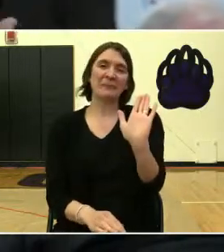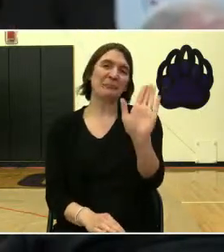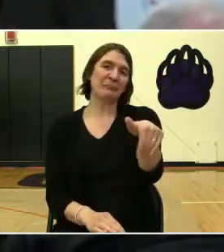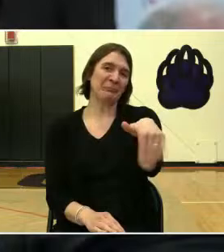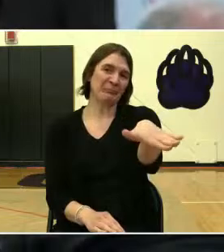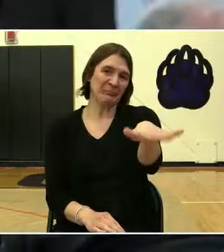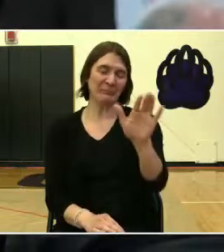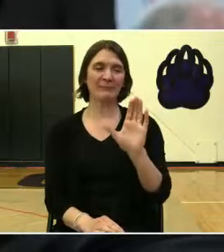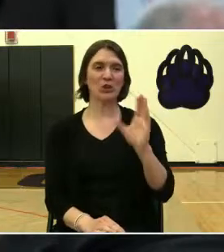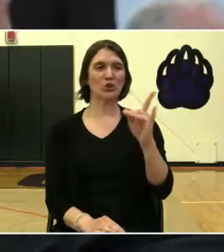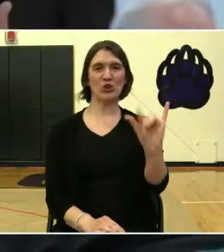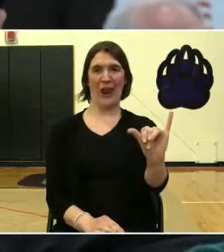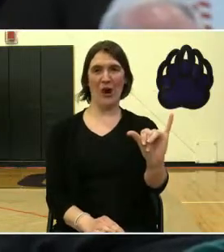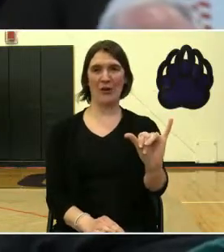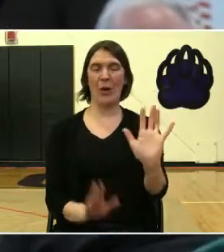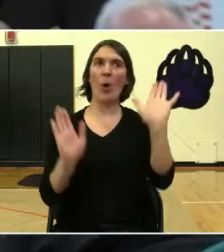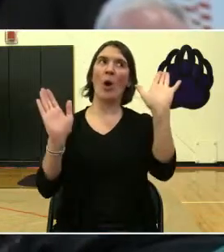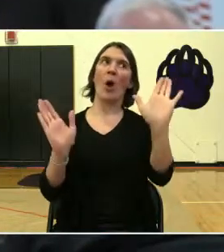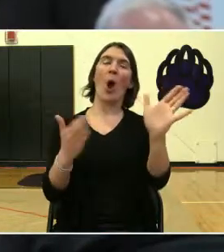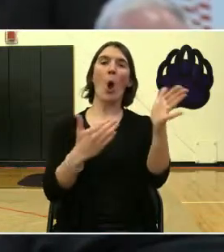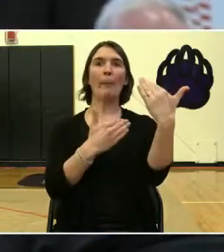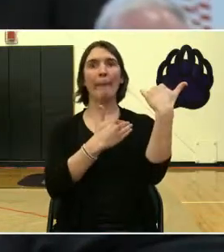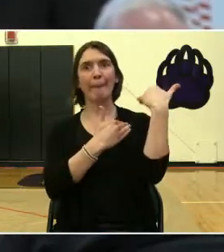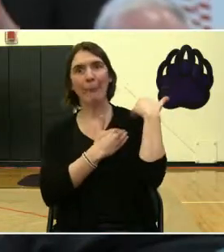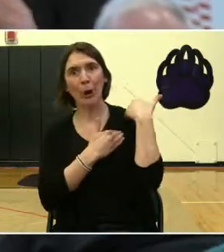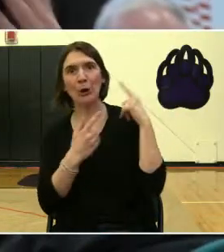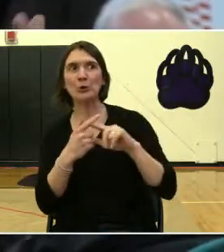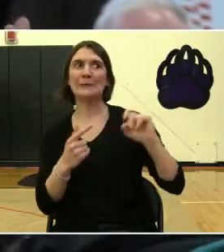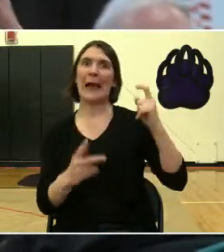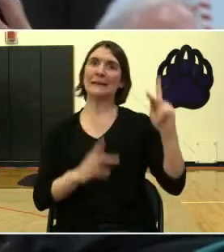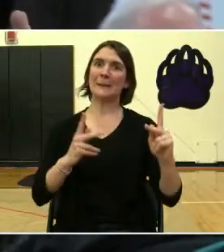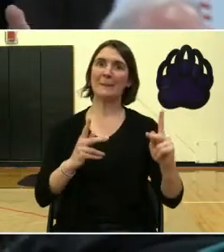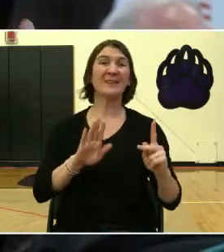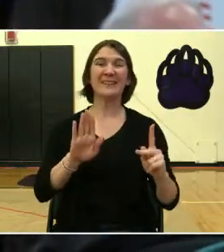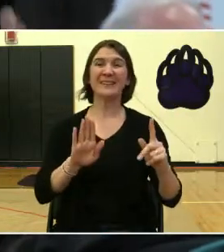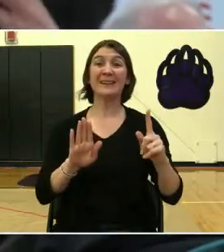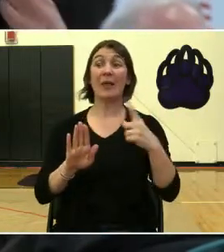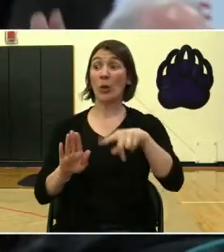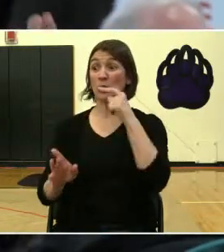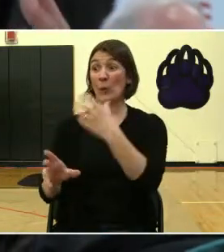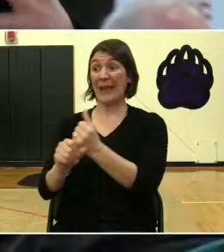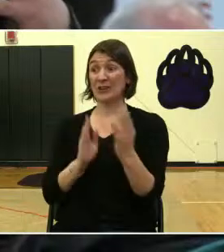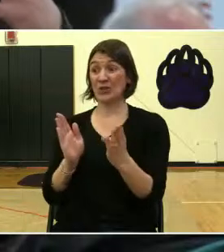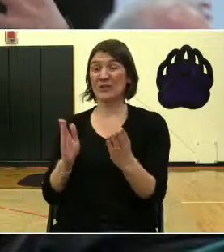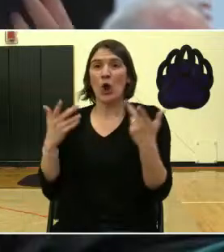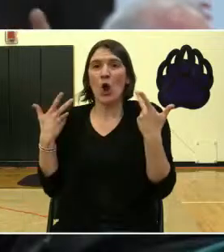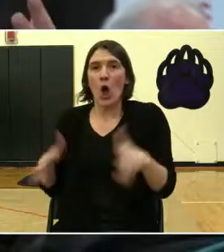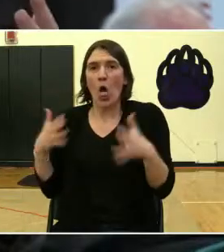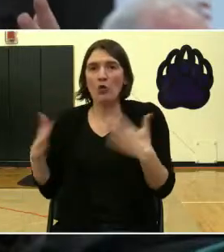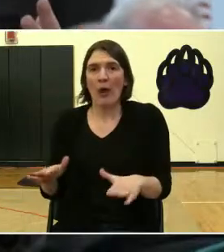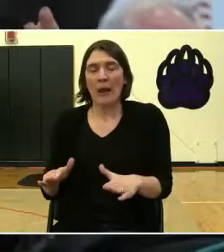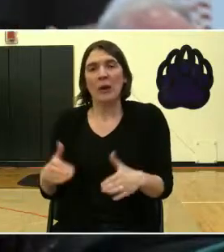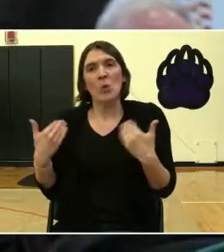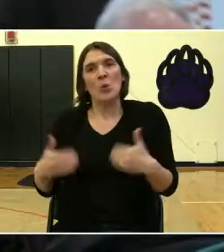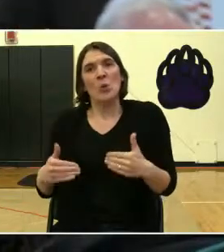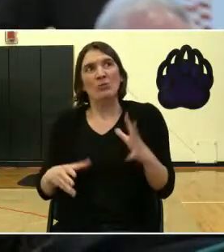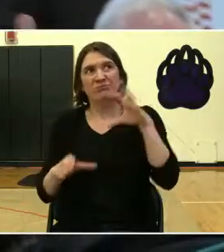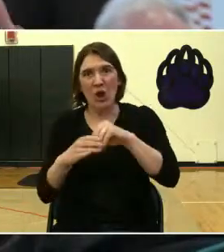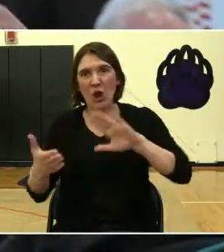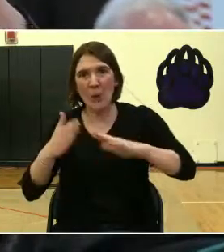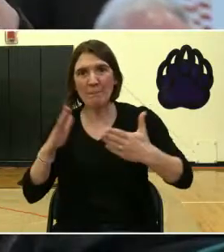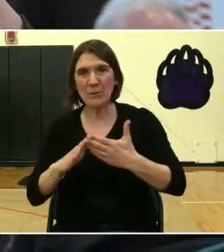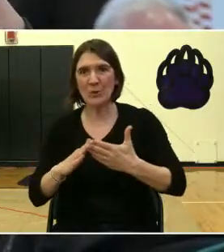you know this burden on tax payer payers we're not recognizing that the people receiving these services are part of the